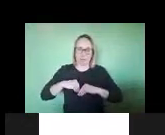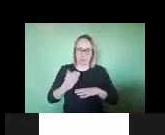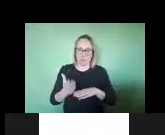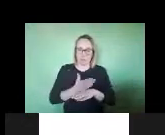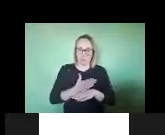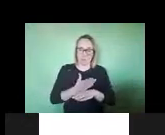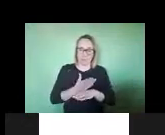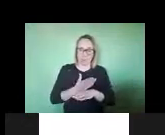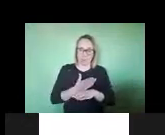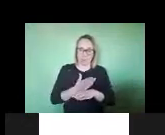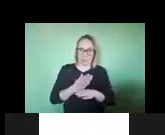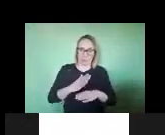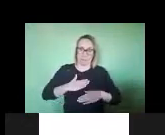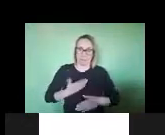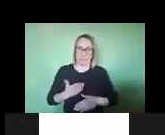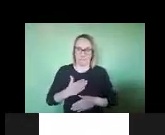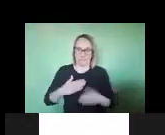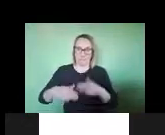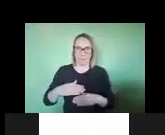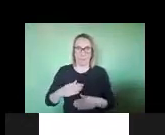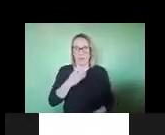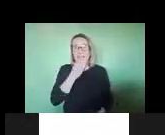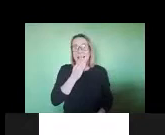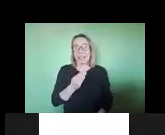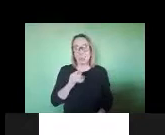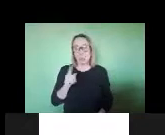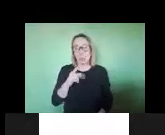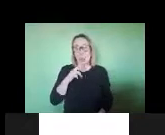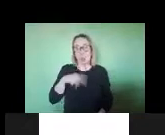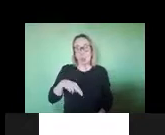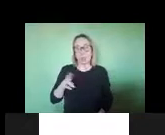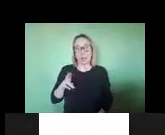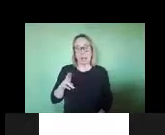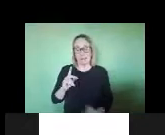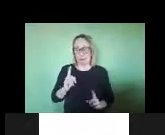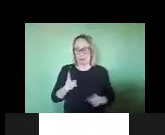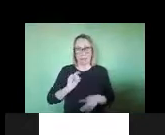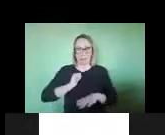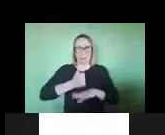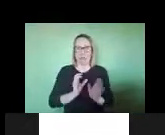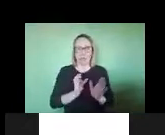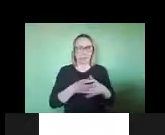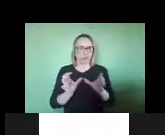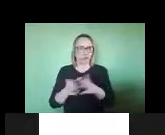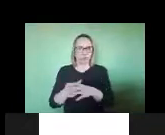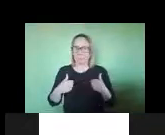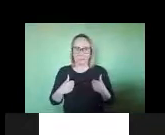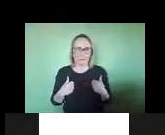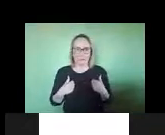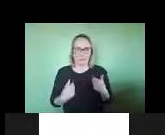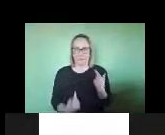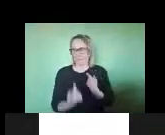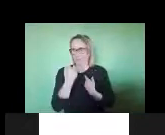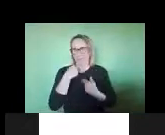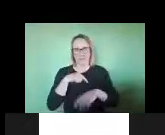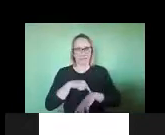members. The only thing I knew how to use was WhatsApp, but I couldn't set up groups or anything like that.